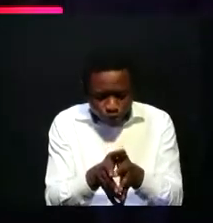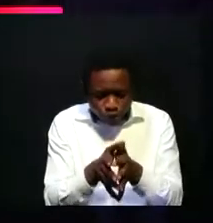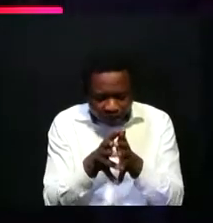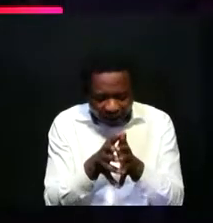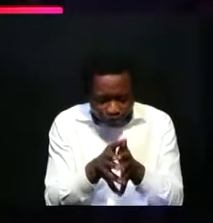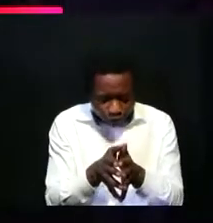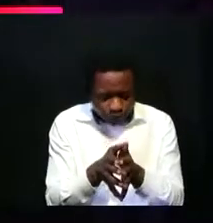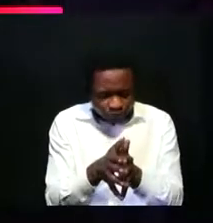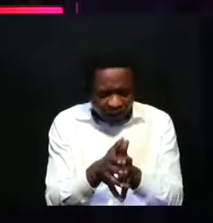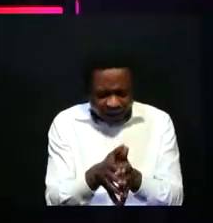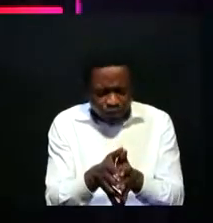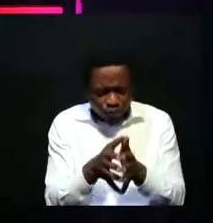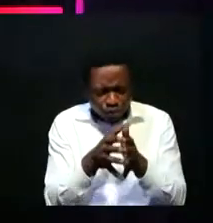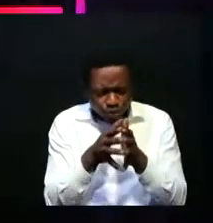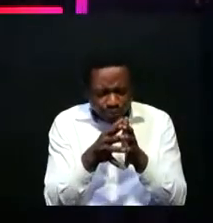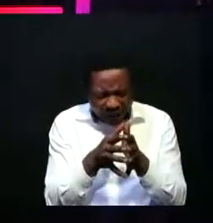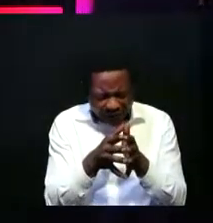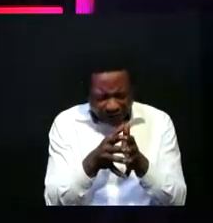death,